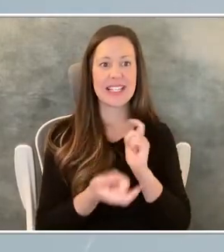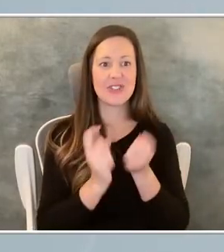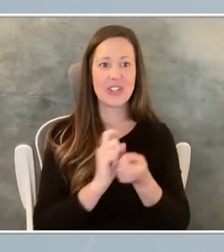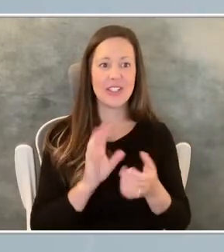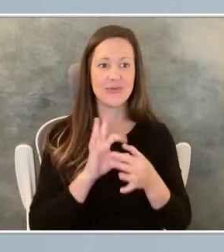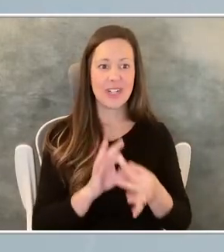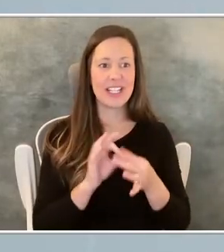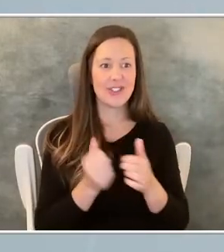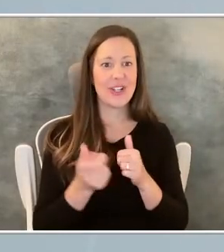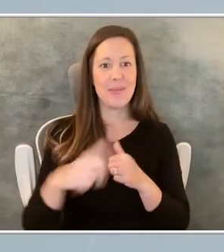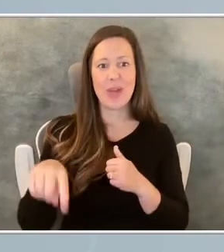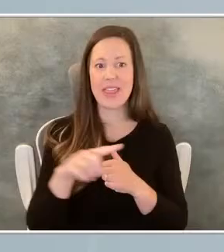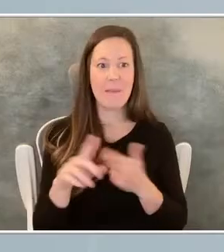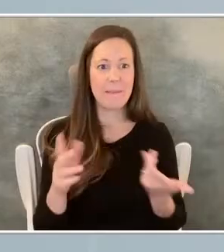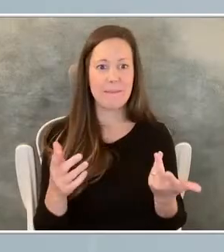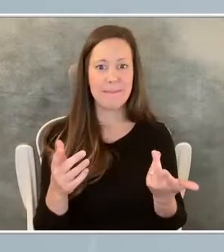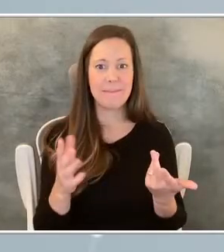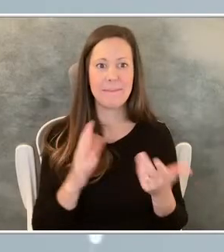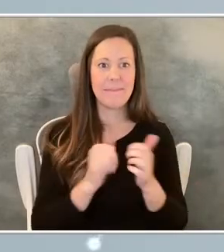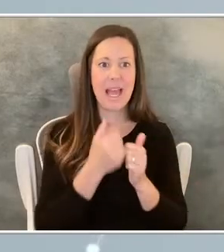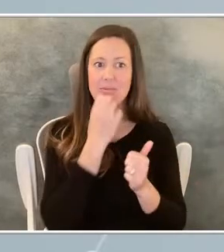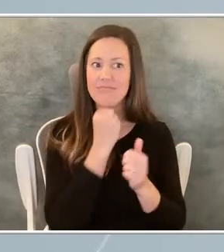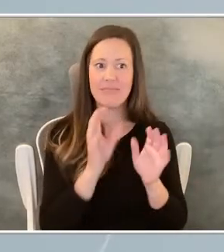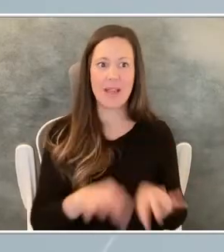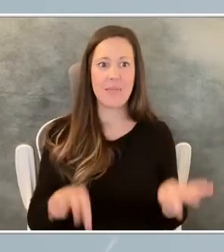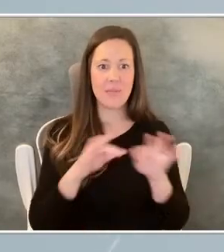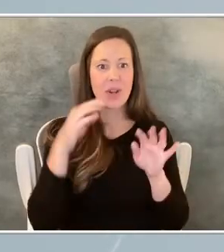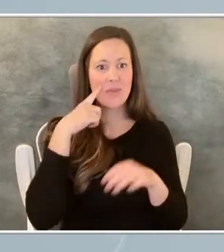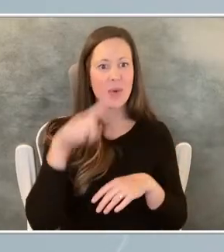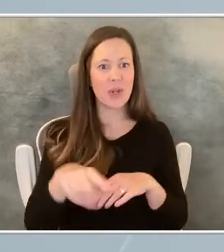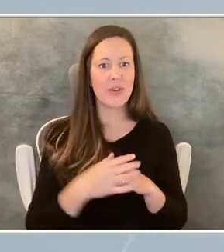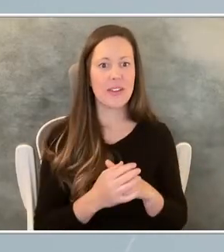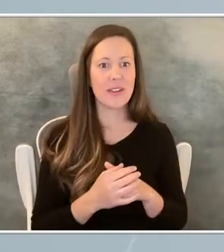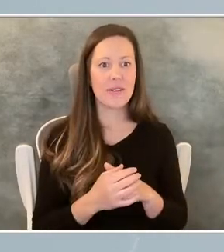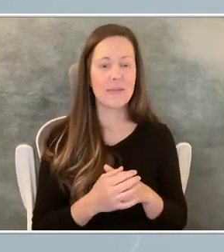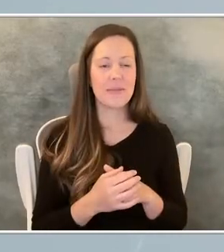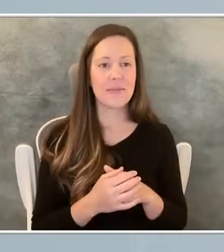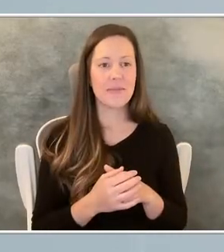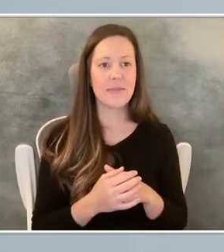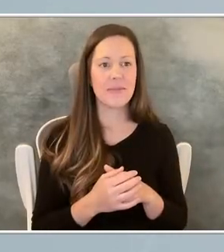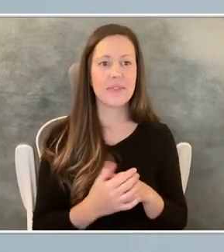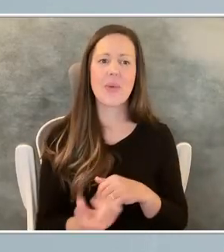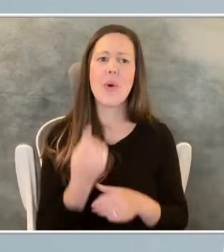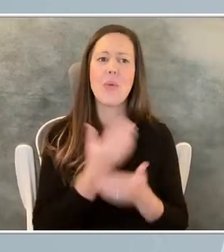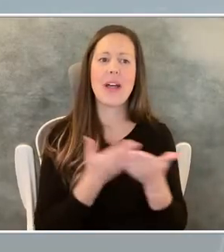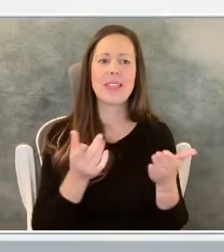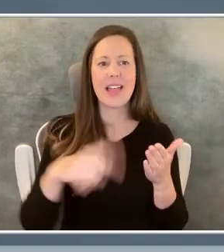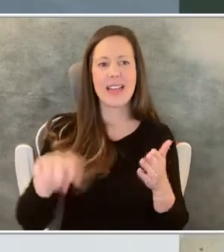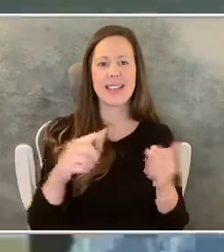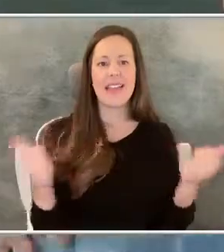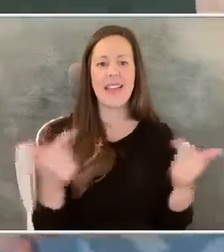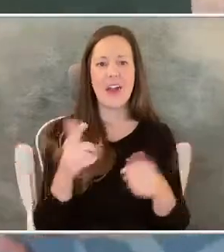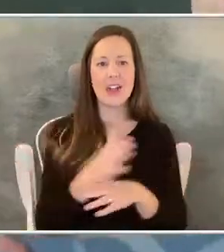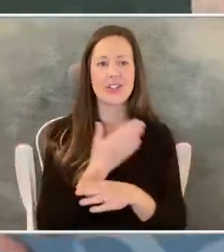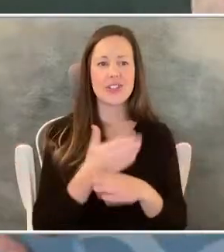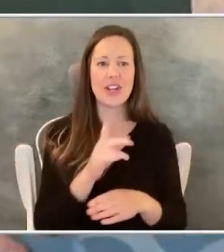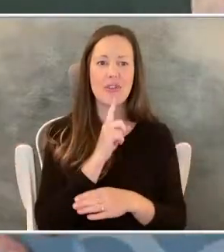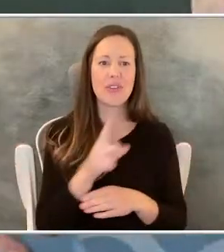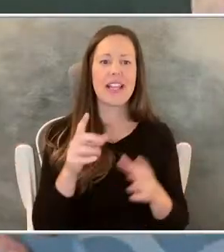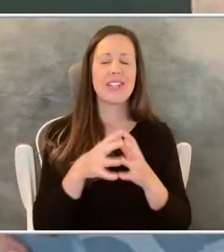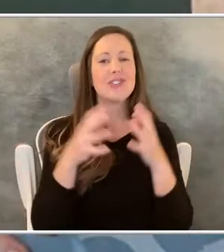guys, and how important are they to you? Well, I think one thing we all share now is an immense sense of